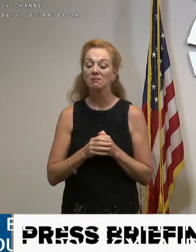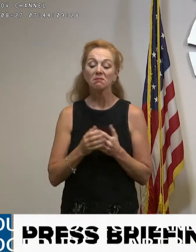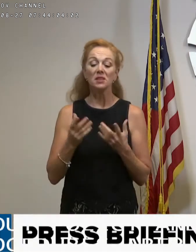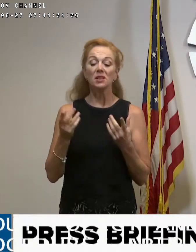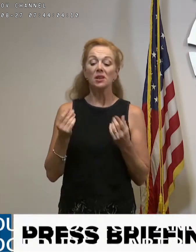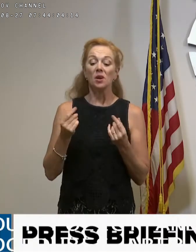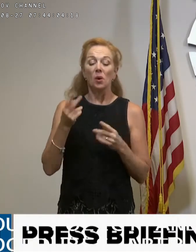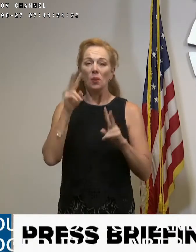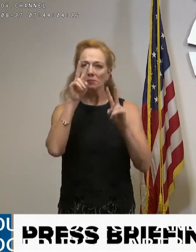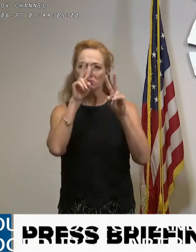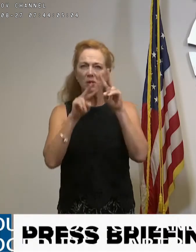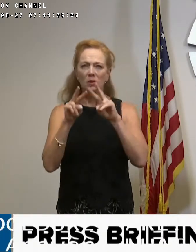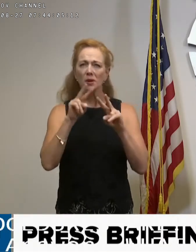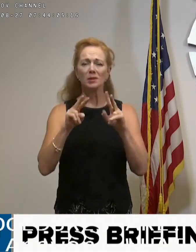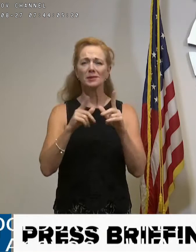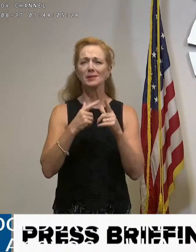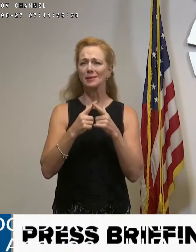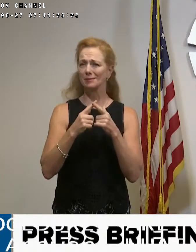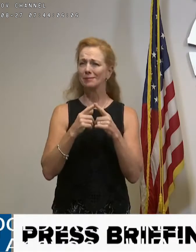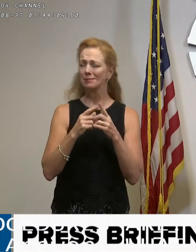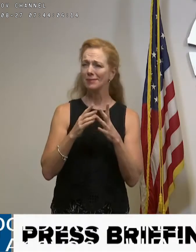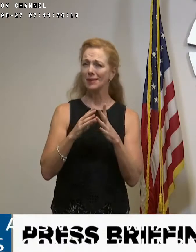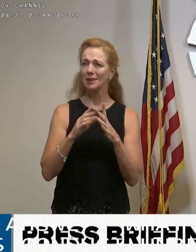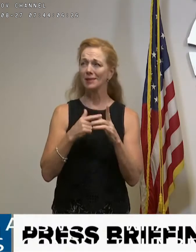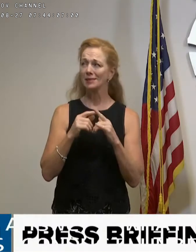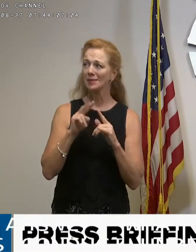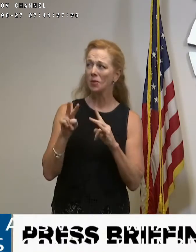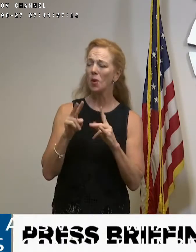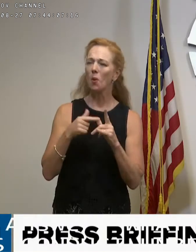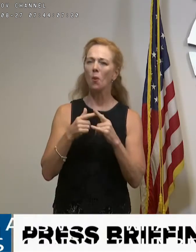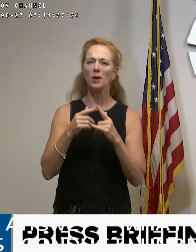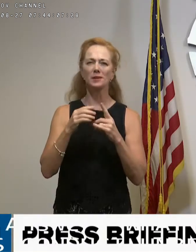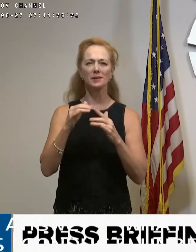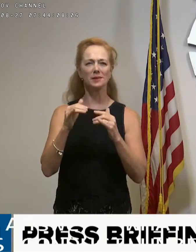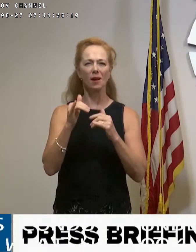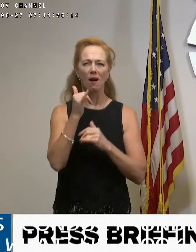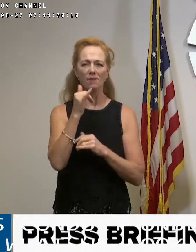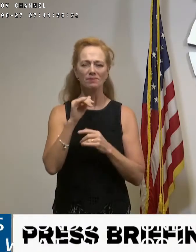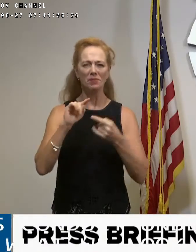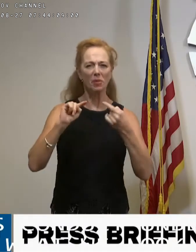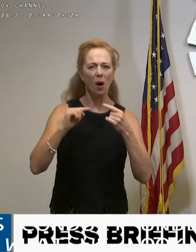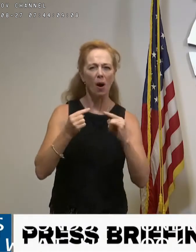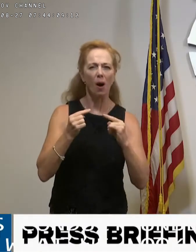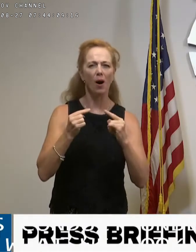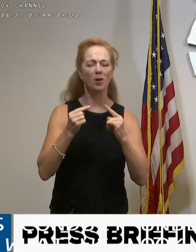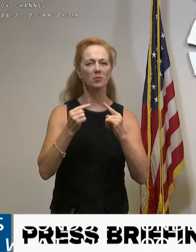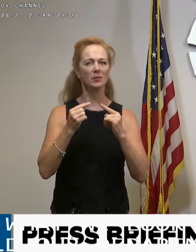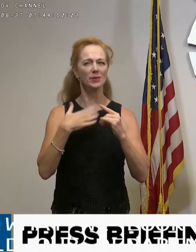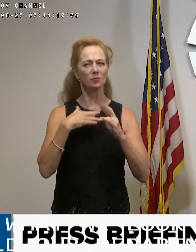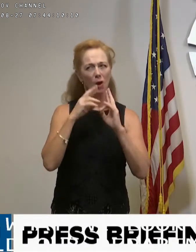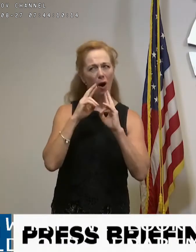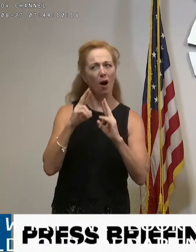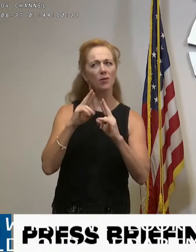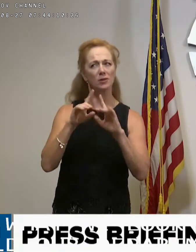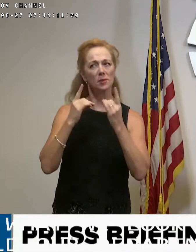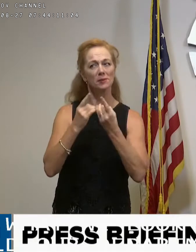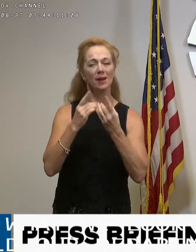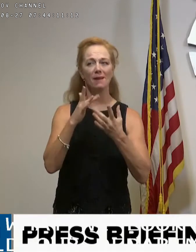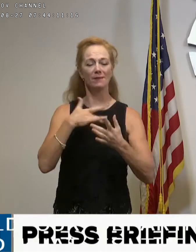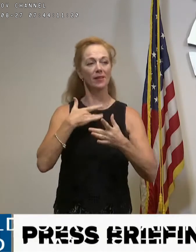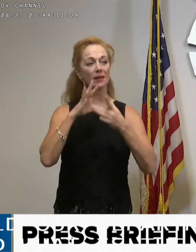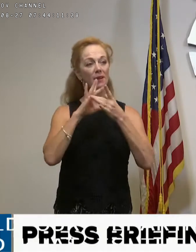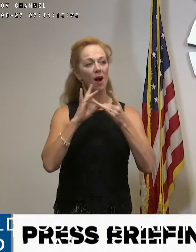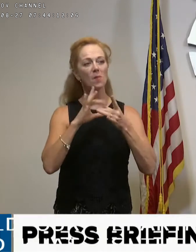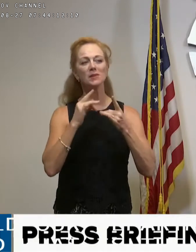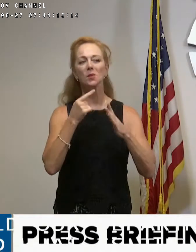and part of what we look at is does it hold our department in disrepute, and what is the degree of harm? And we felt like